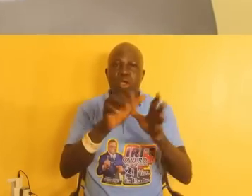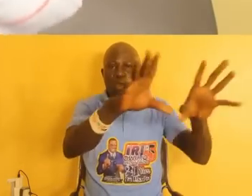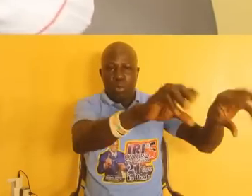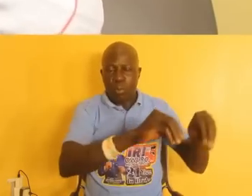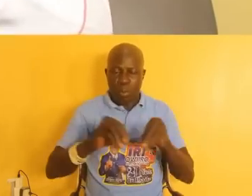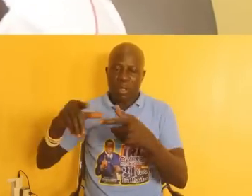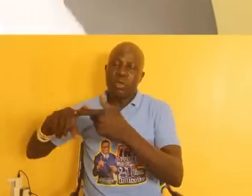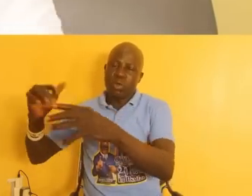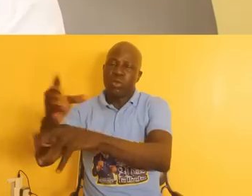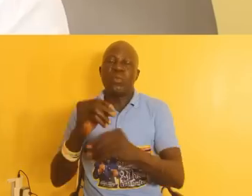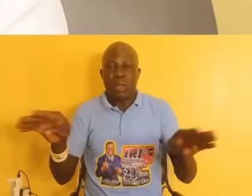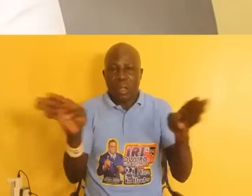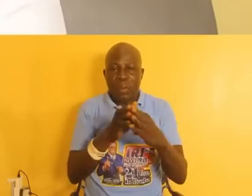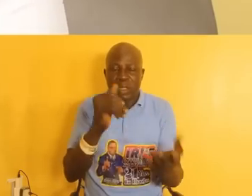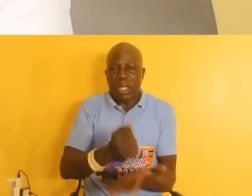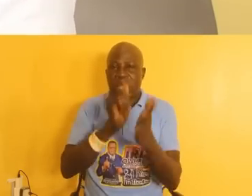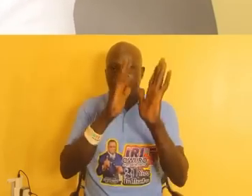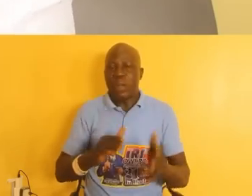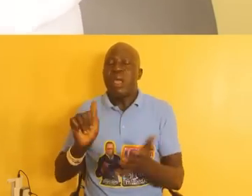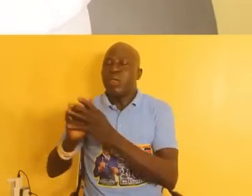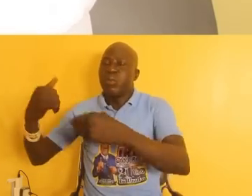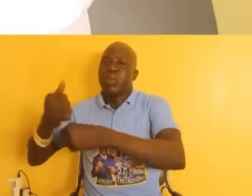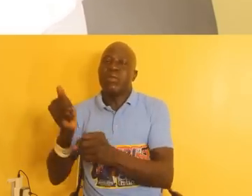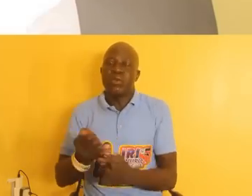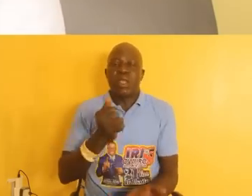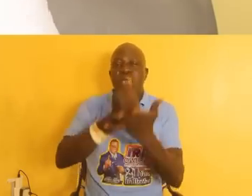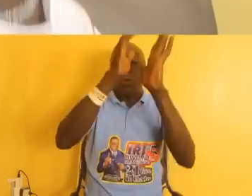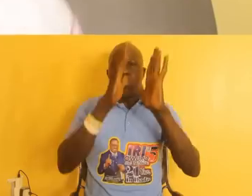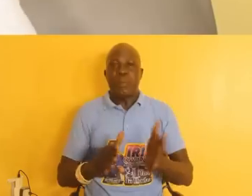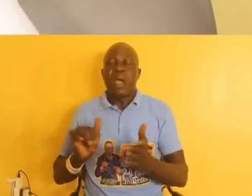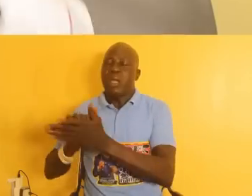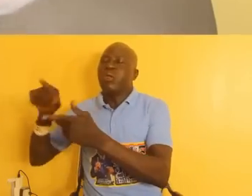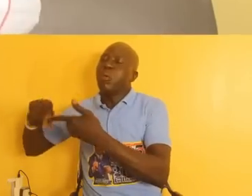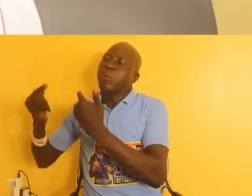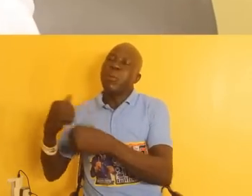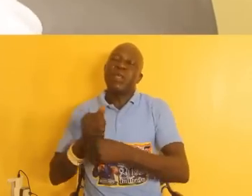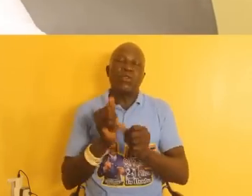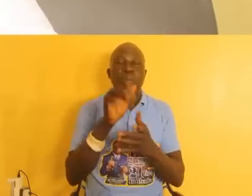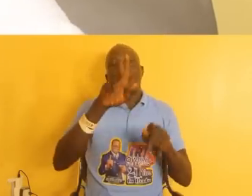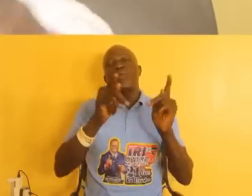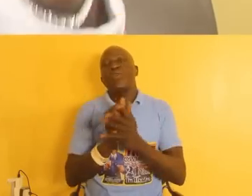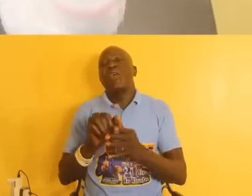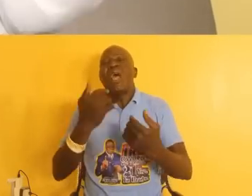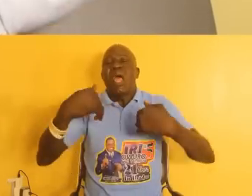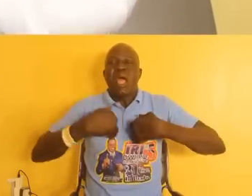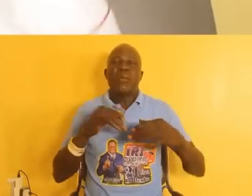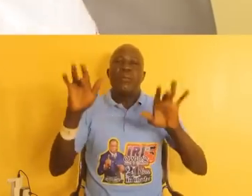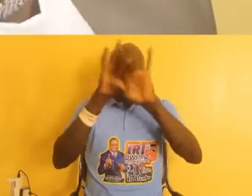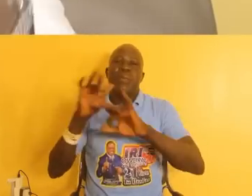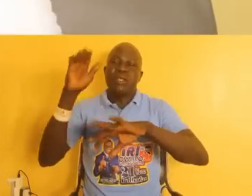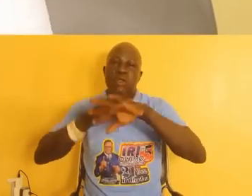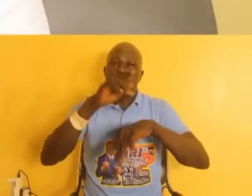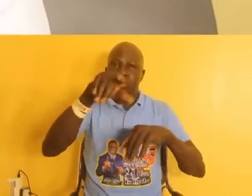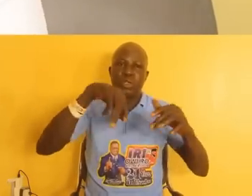pade alaanu. Will not take you to meet the perfect father. Awon lo pade olore. And helper. Amo lo pade ti o sanu re. Me ga lo bi